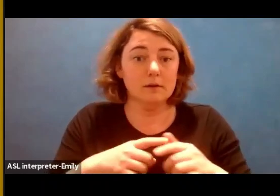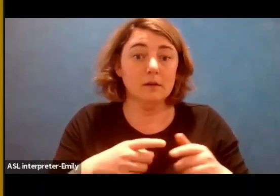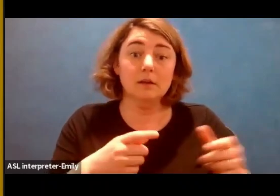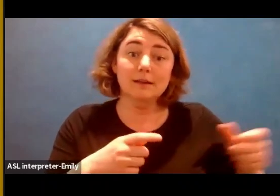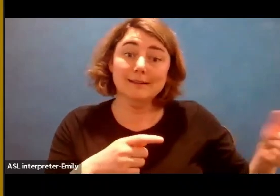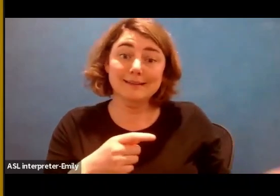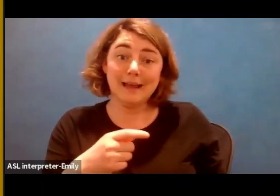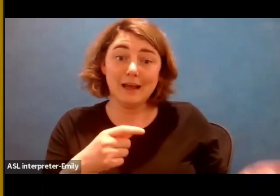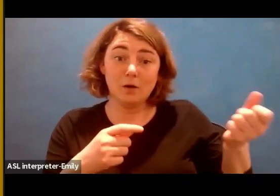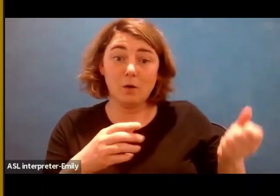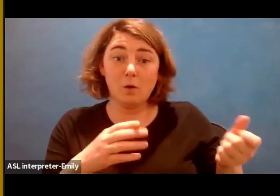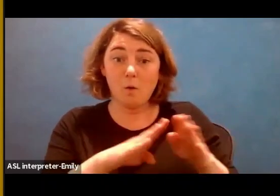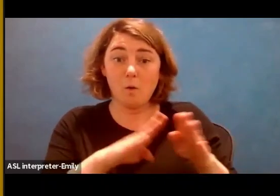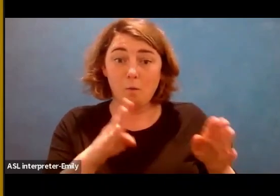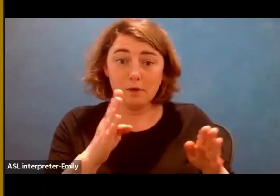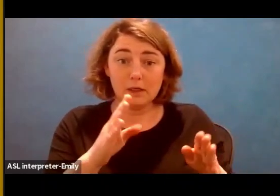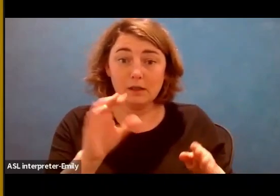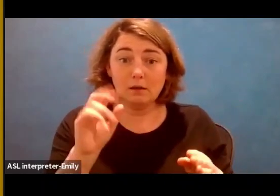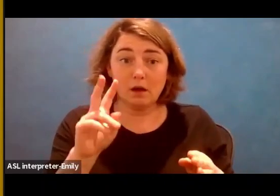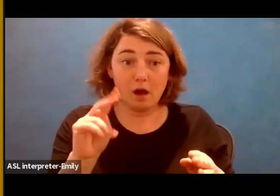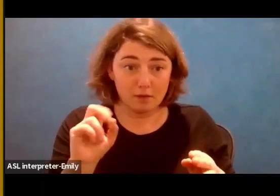lowered microwaves, and certainly